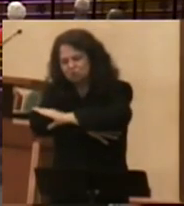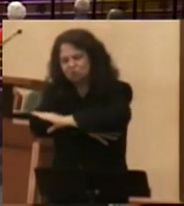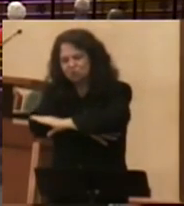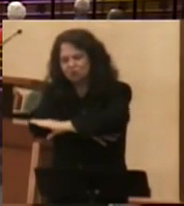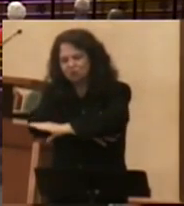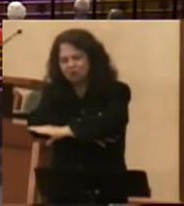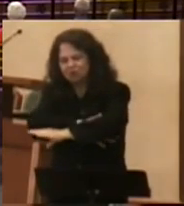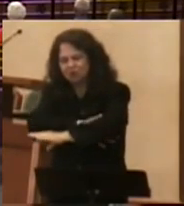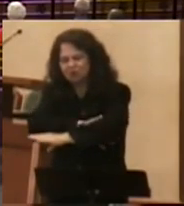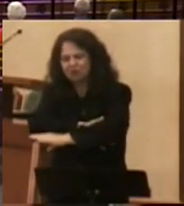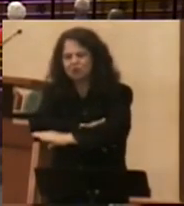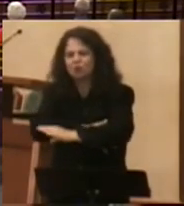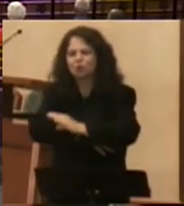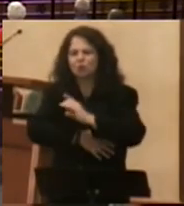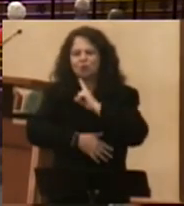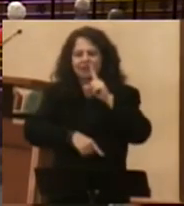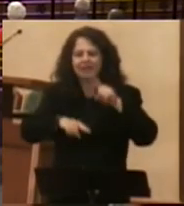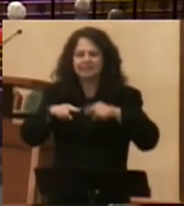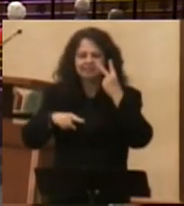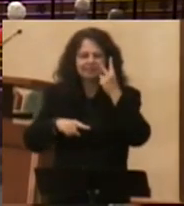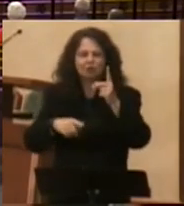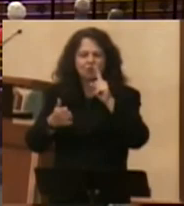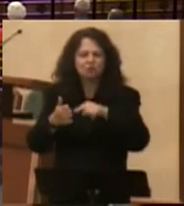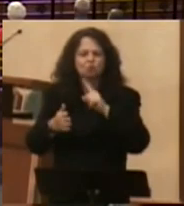can't actually see what is going on.